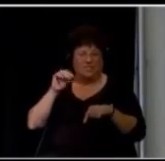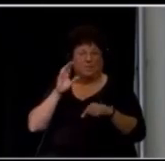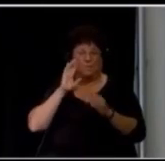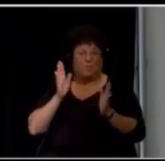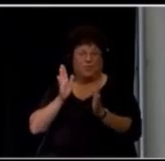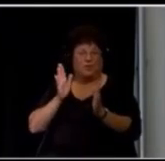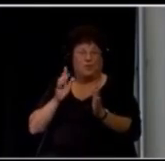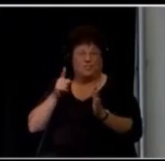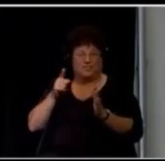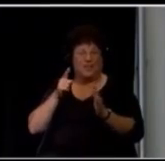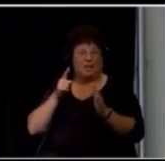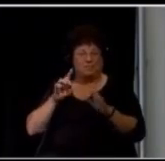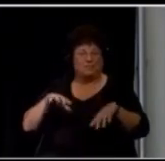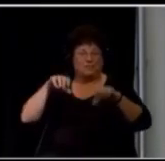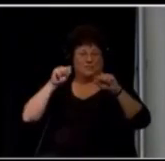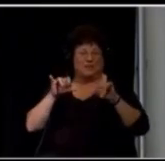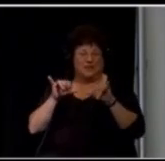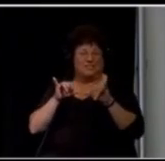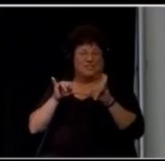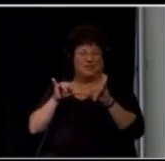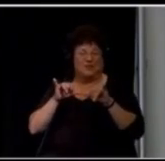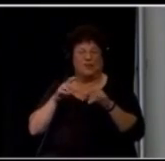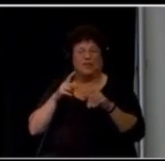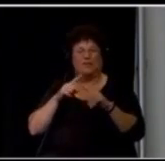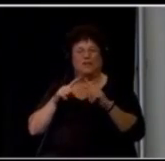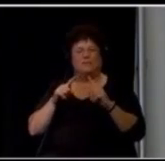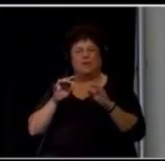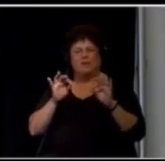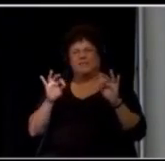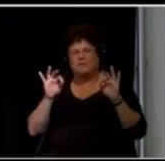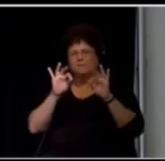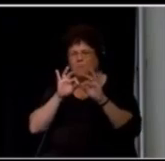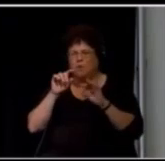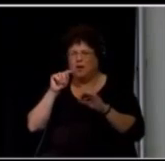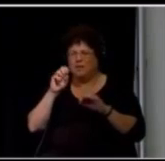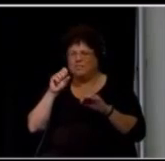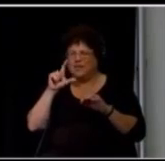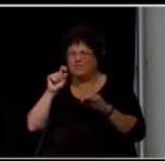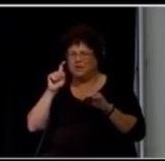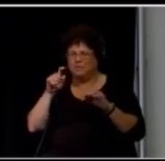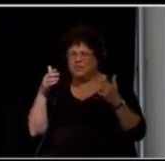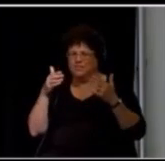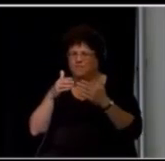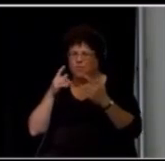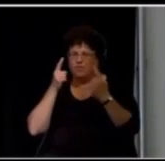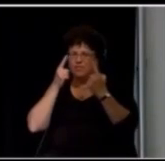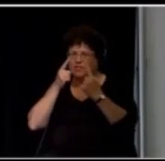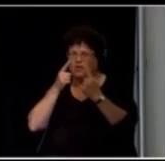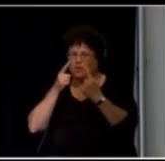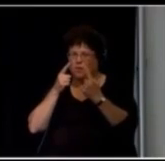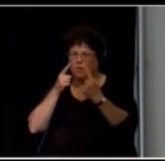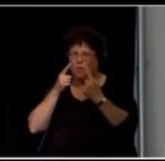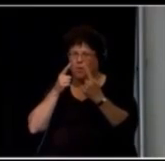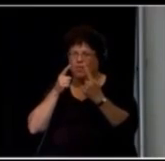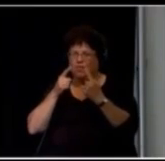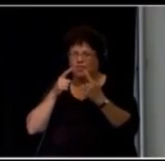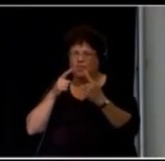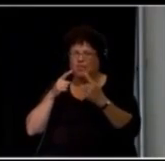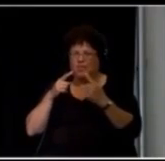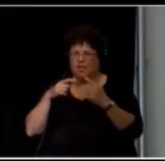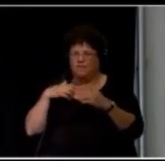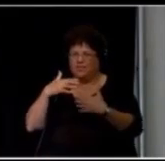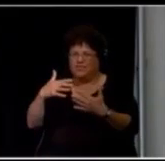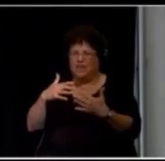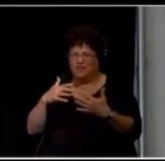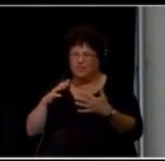engineering. But it is super important that Tesla stay focused on the goal of accelerating the advent of sustainable transport and